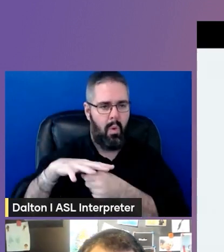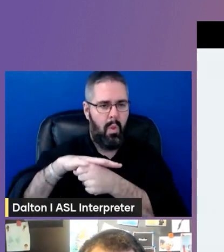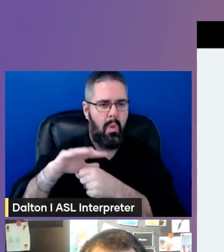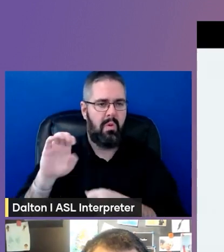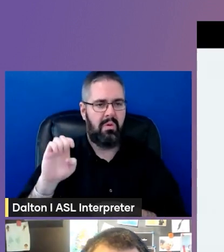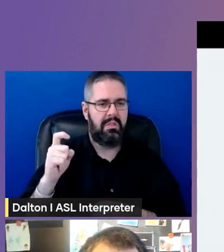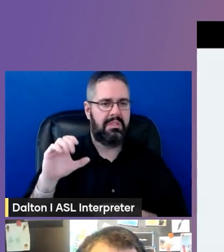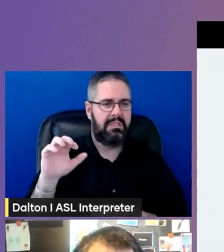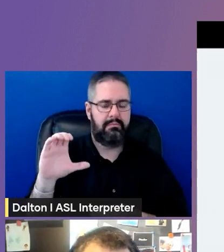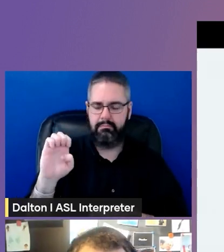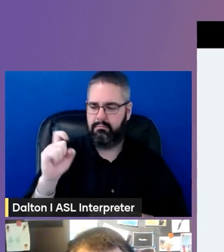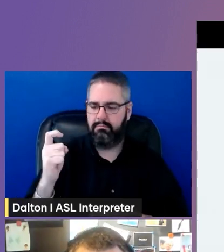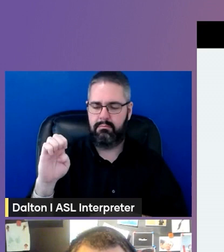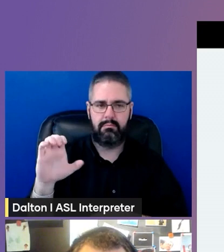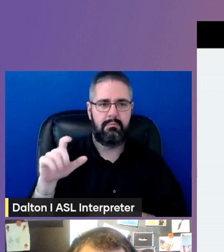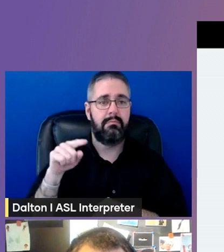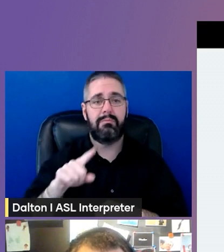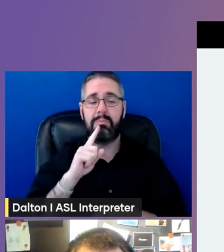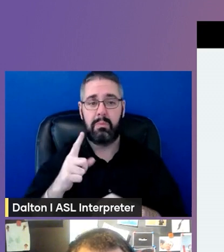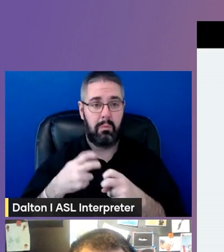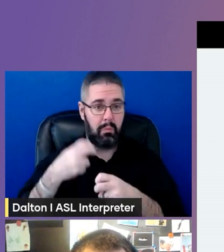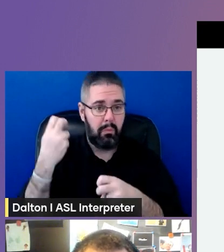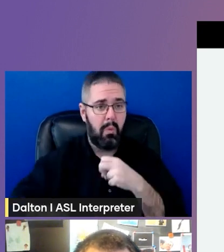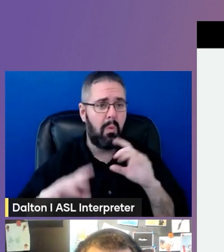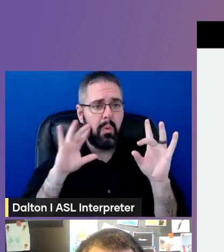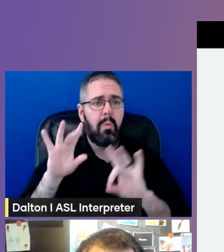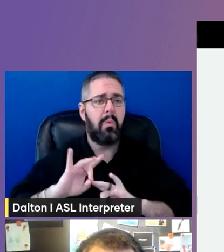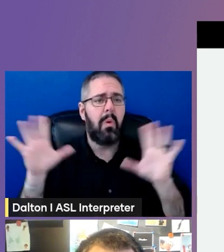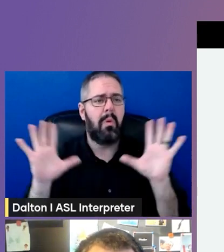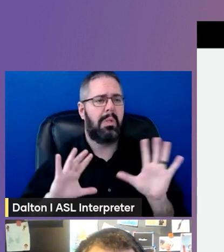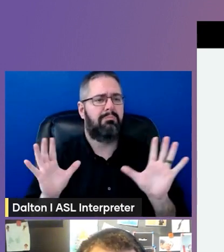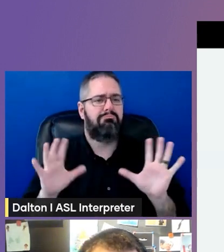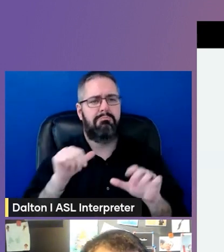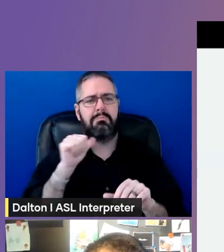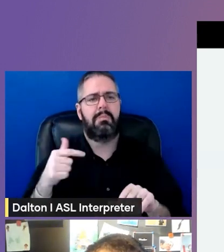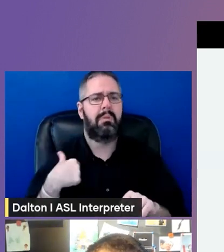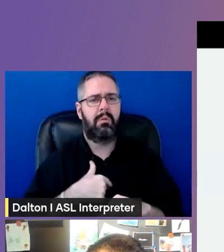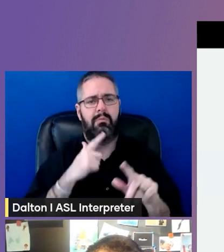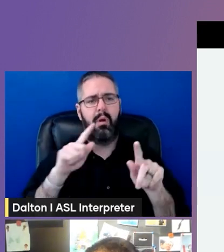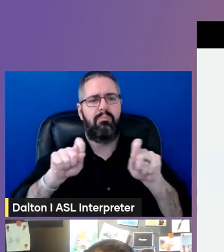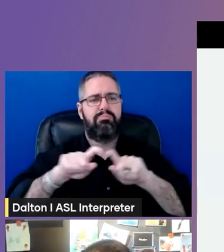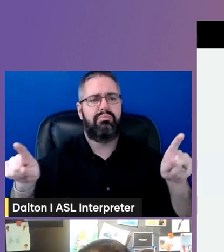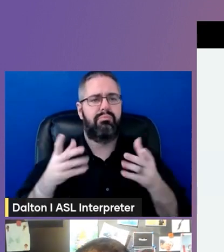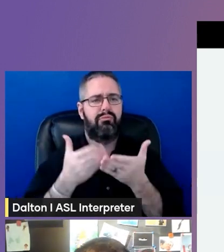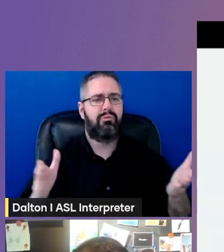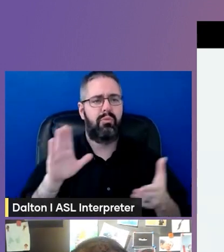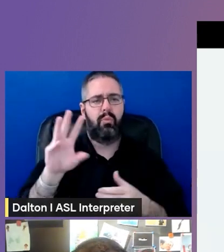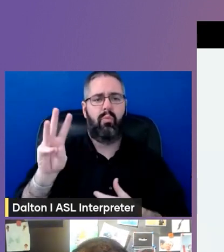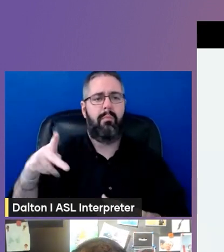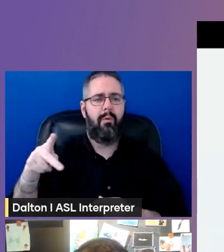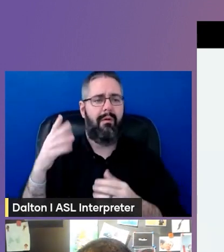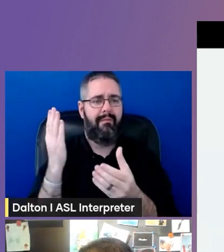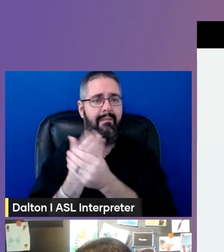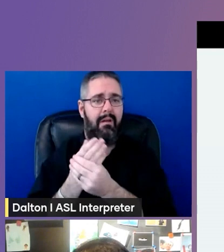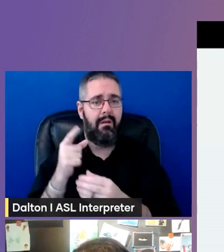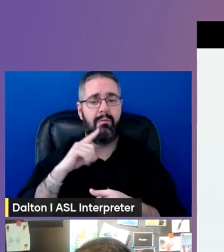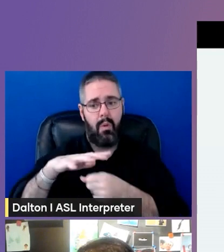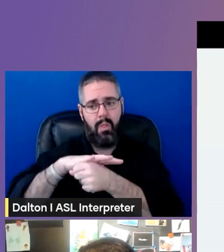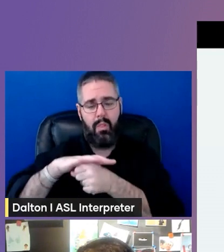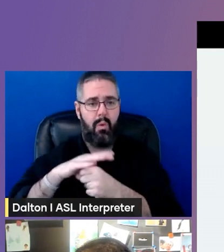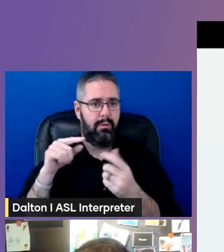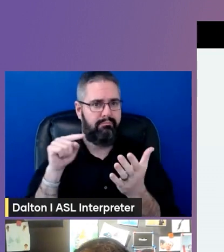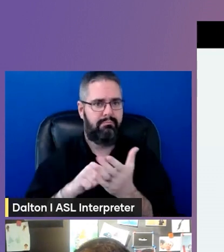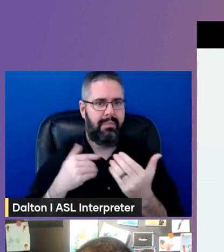actually turns out it wasn't too hard. You have the deploy resource in your waypoint file. We do this local exec.